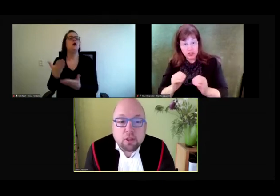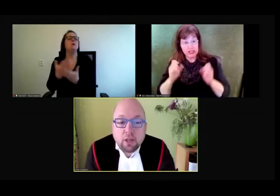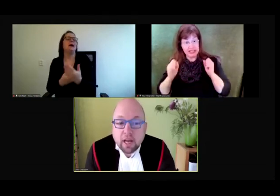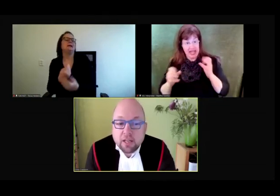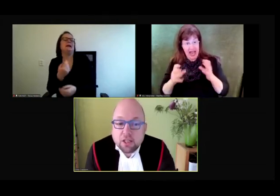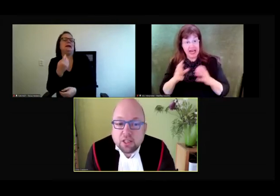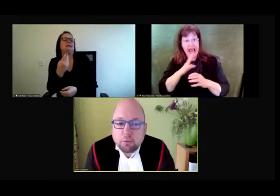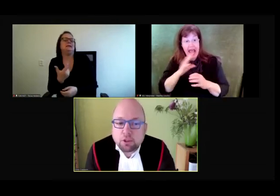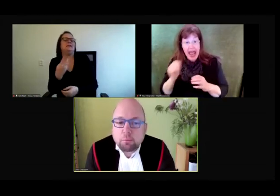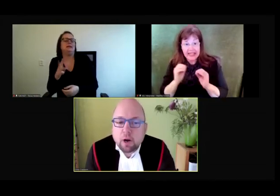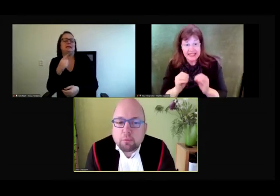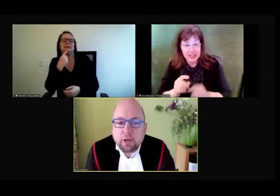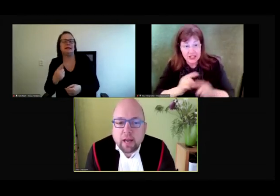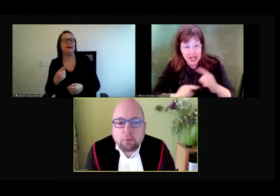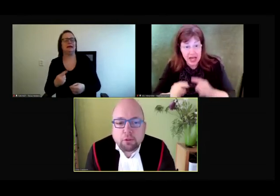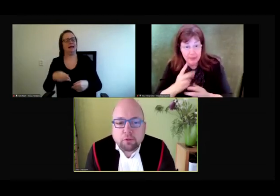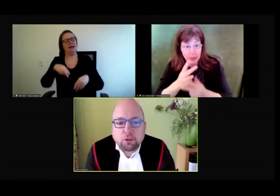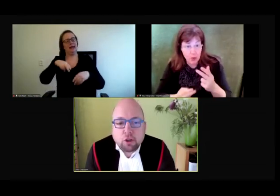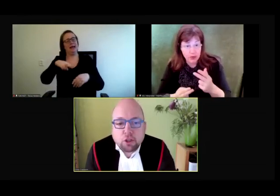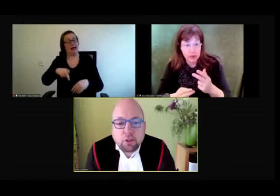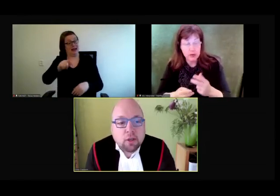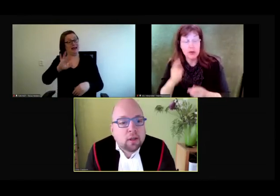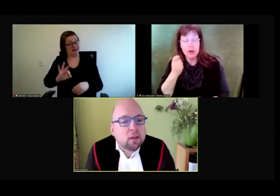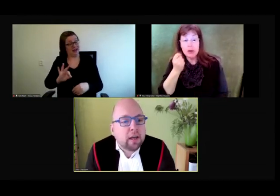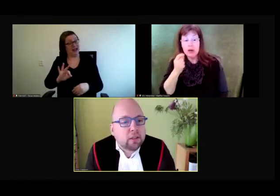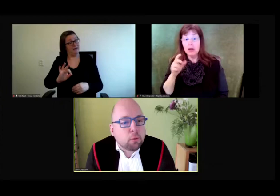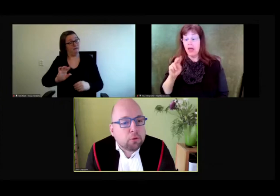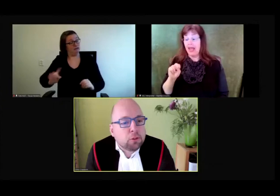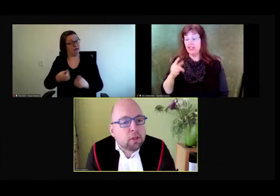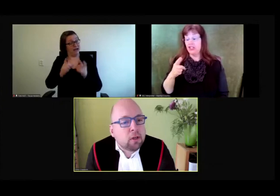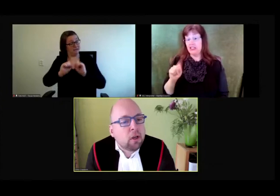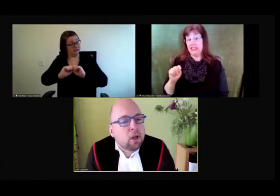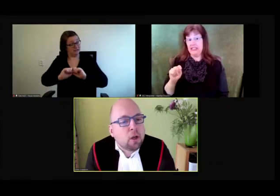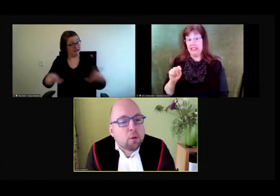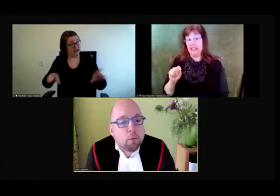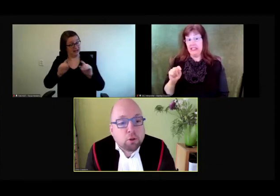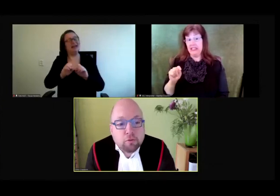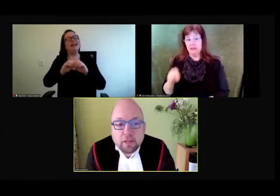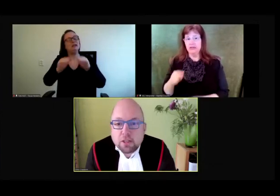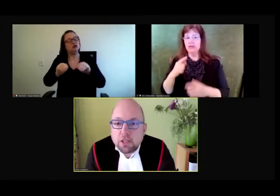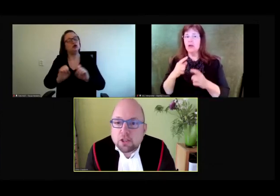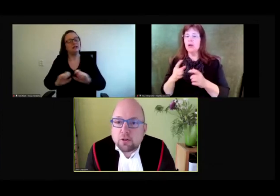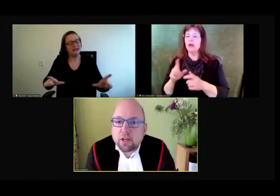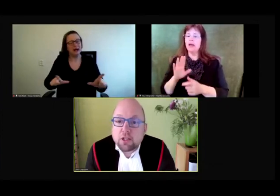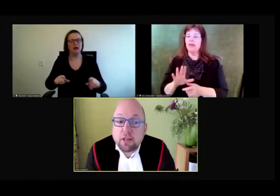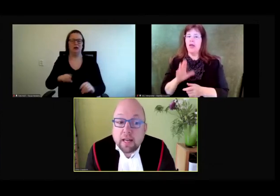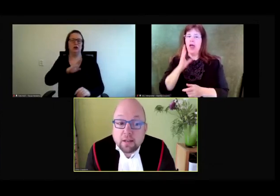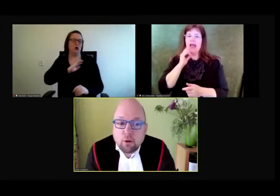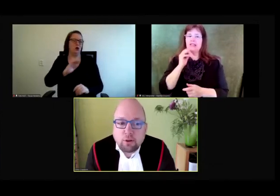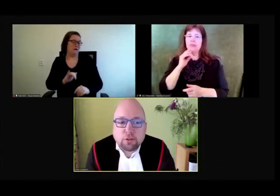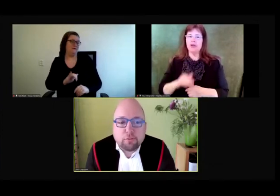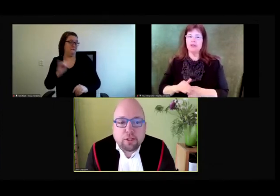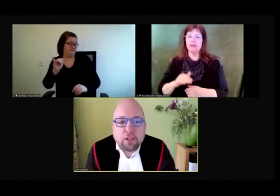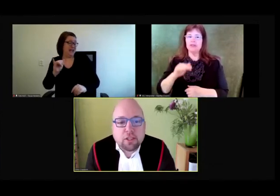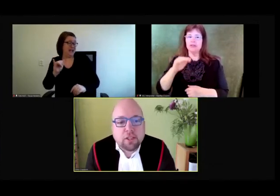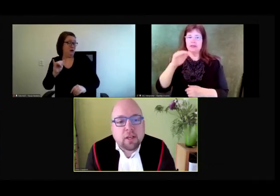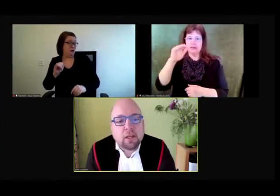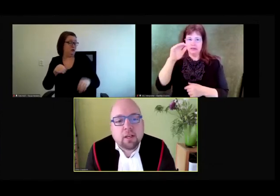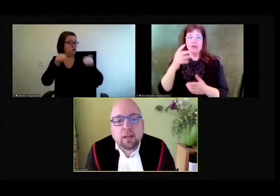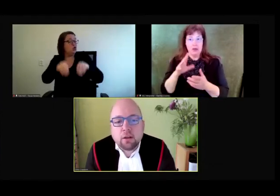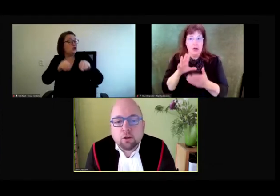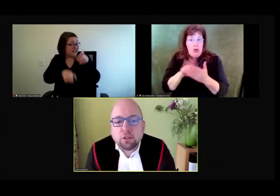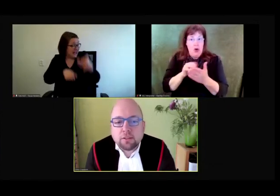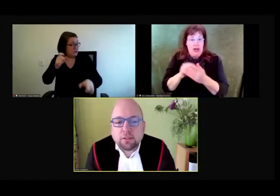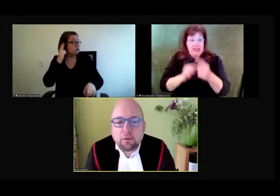I quote, NGT was the primary language of instruction, end quote, most of their teachers are actually late learners of